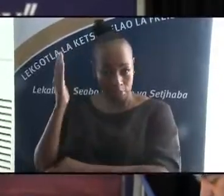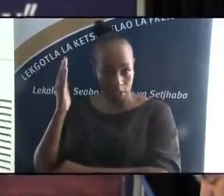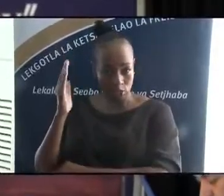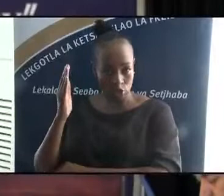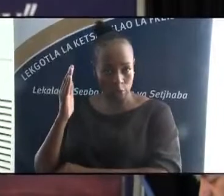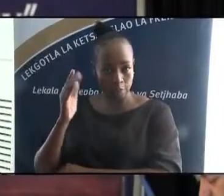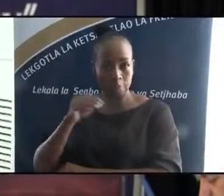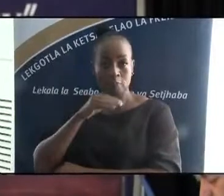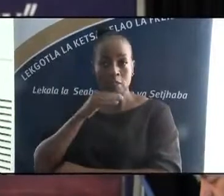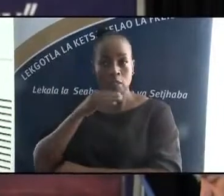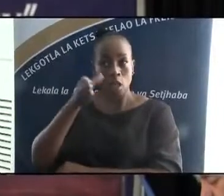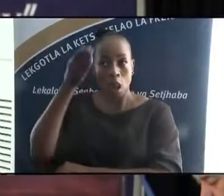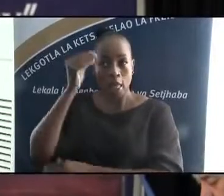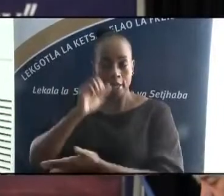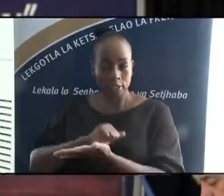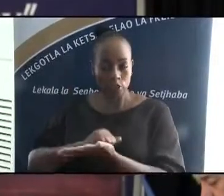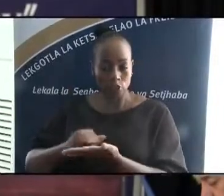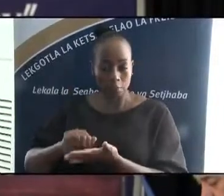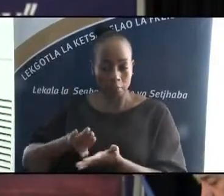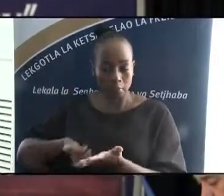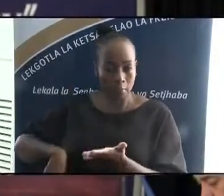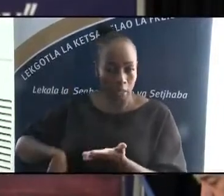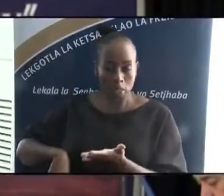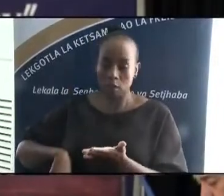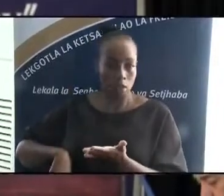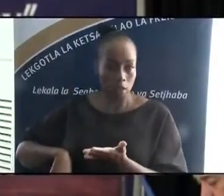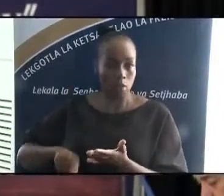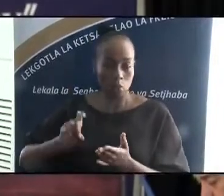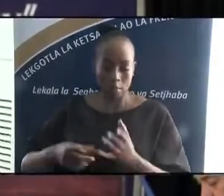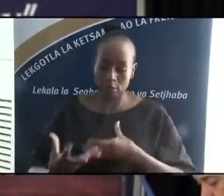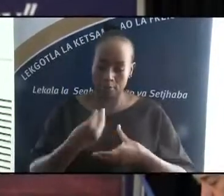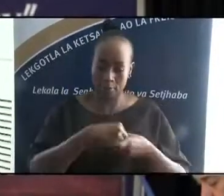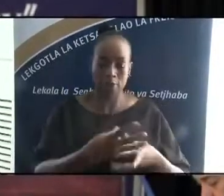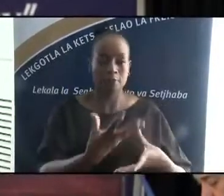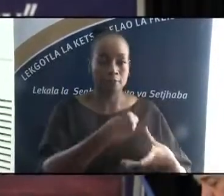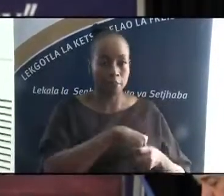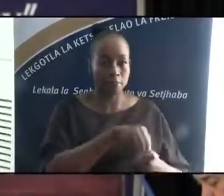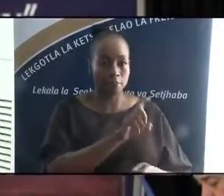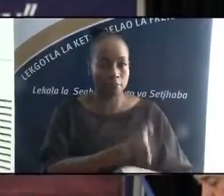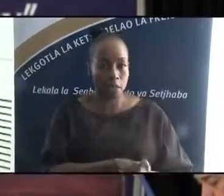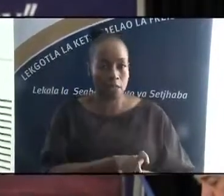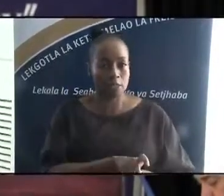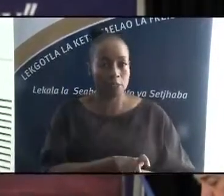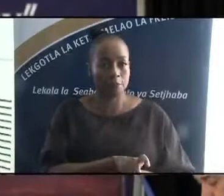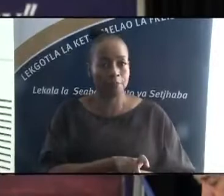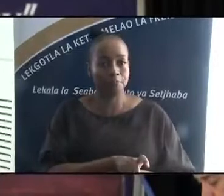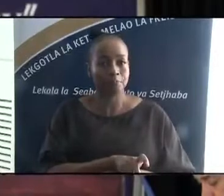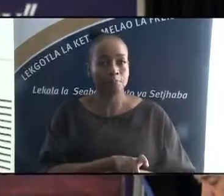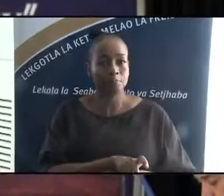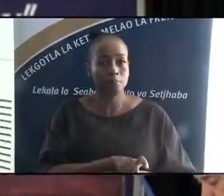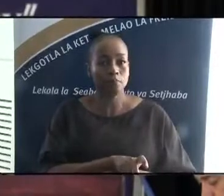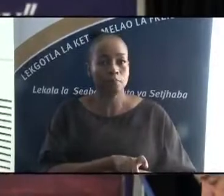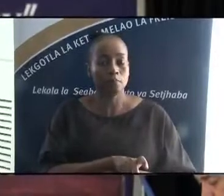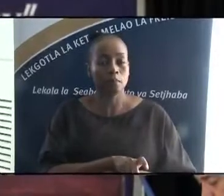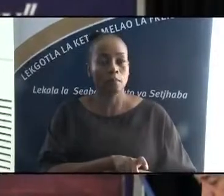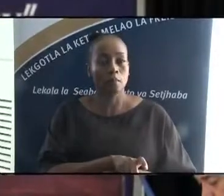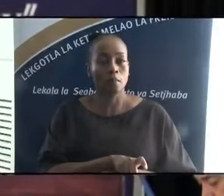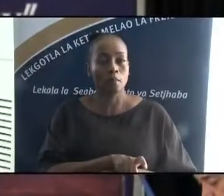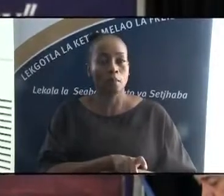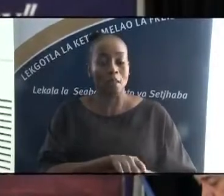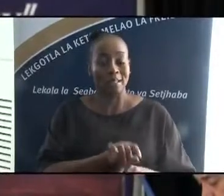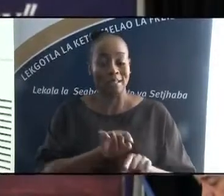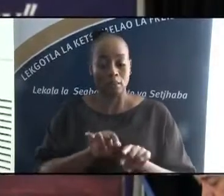no learner should be left behind. Honourable Speaker, despite the tumultuous